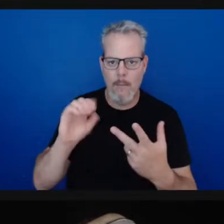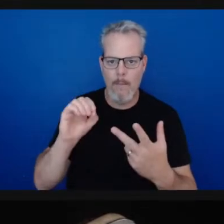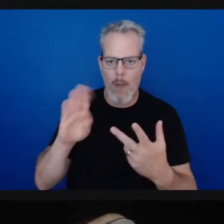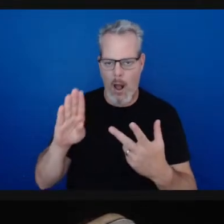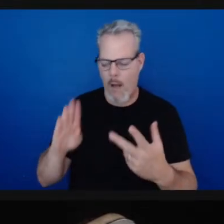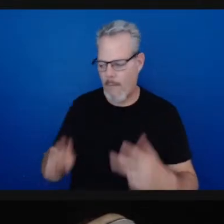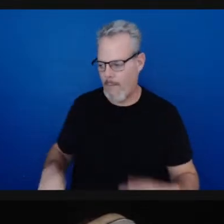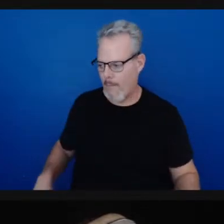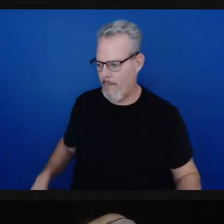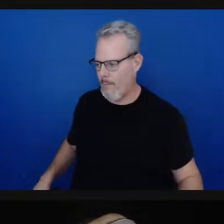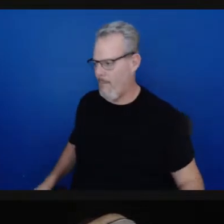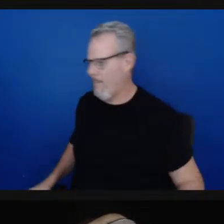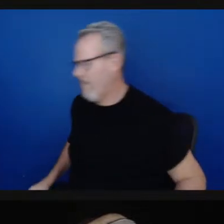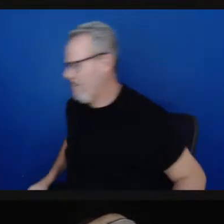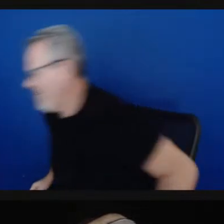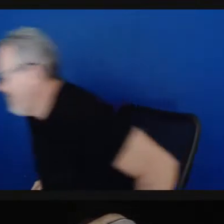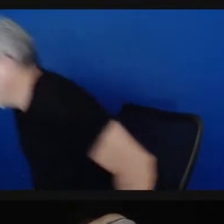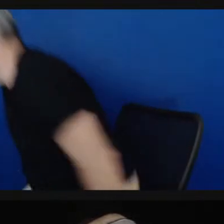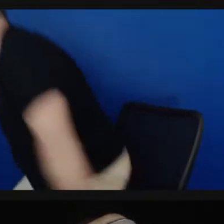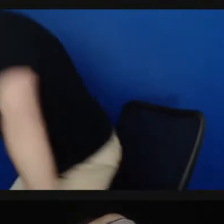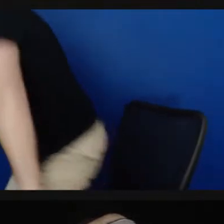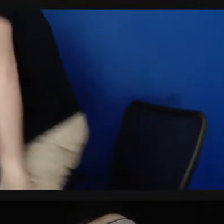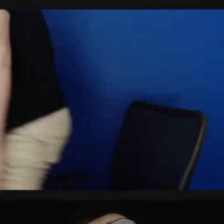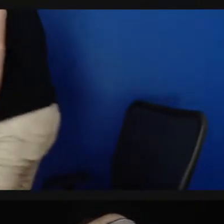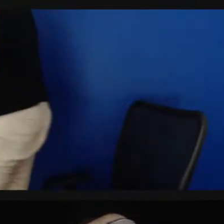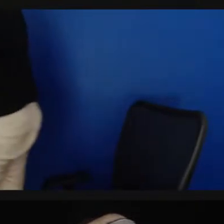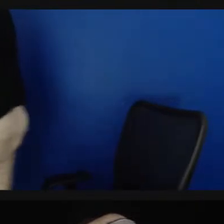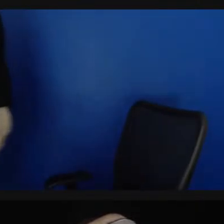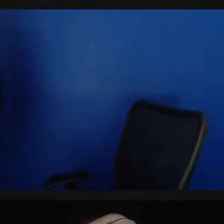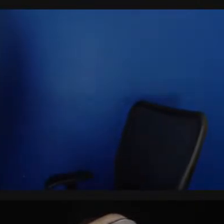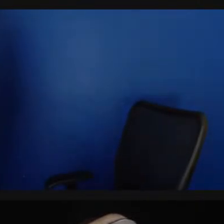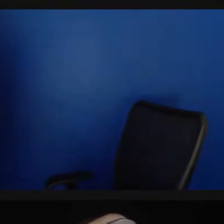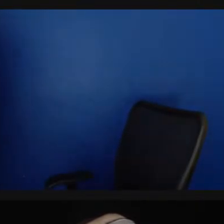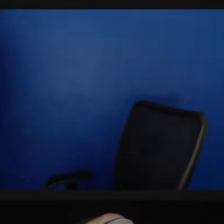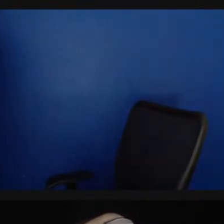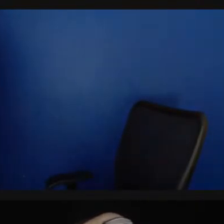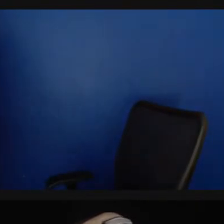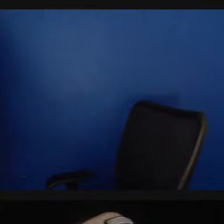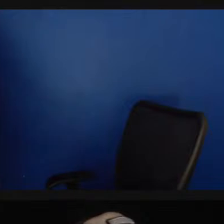other variations of this, so really going into the history of the observatory and the science.